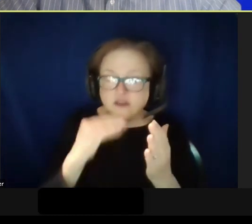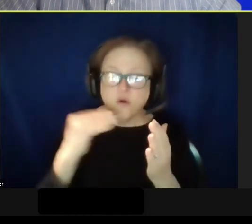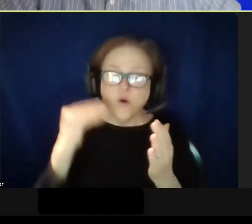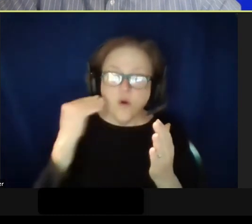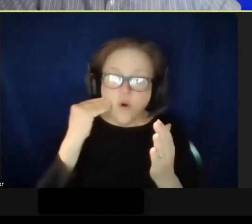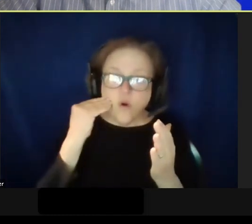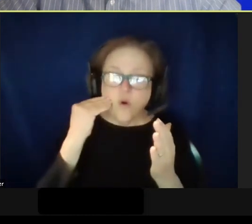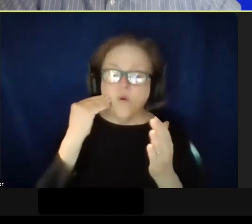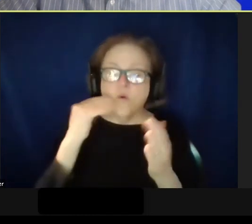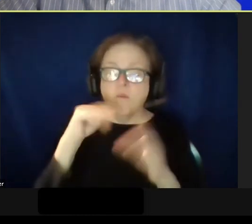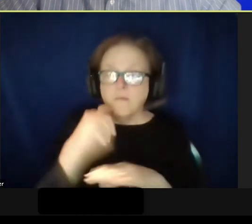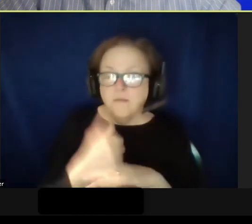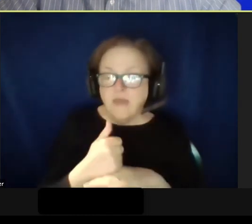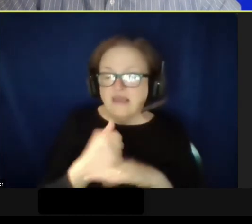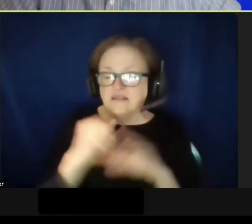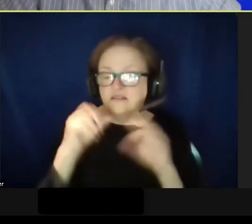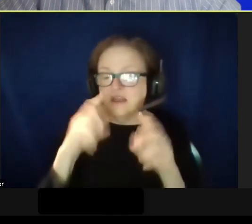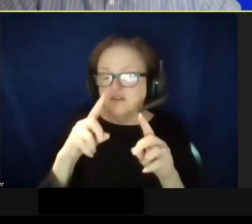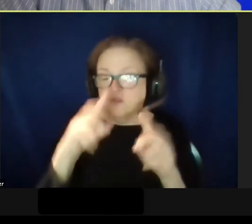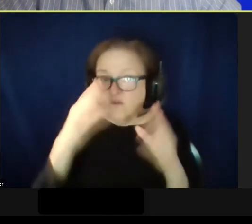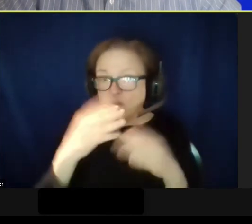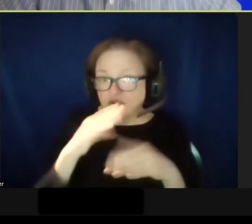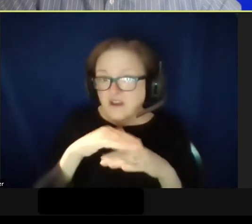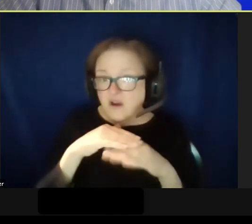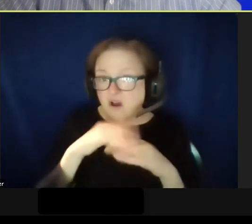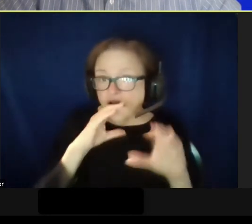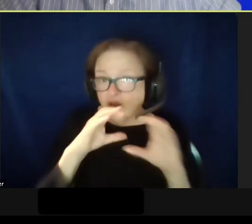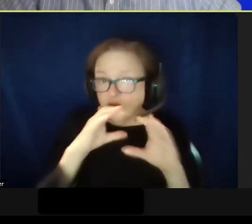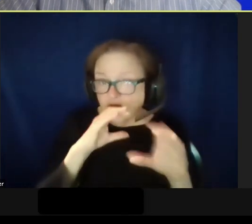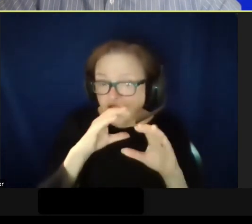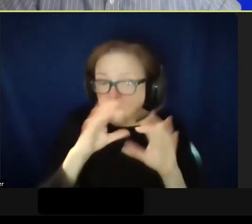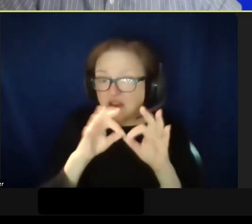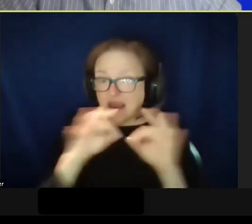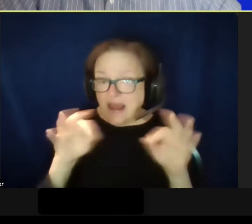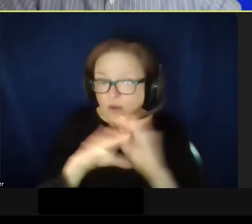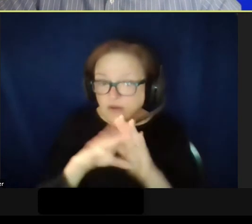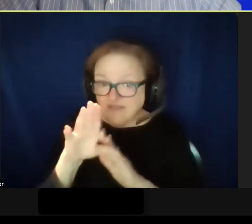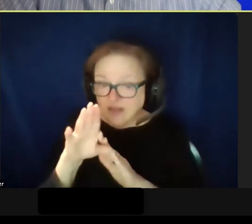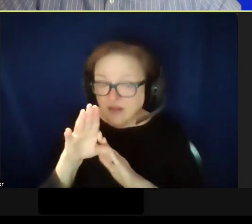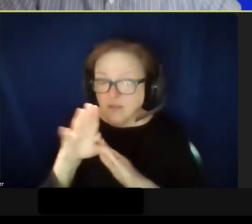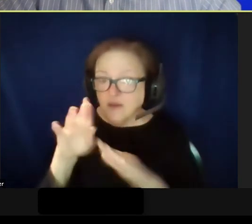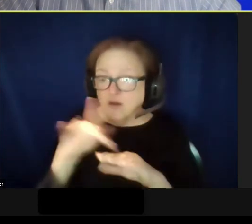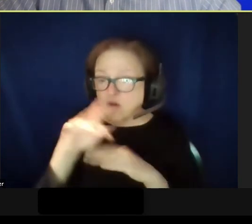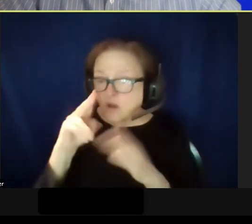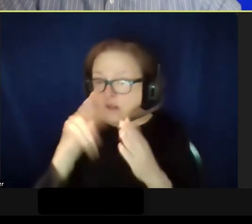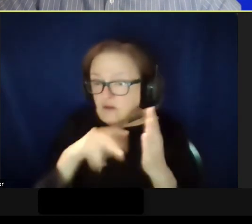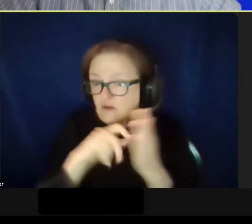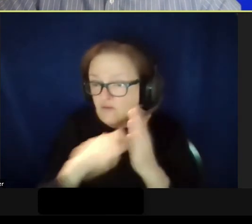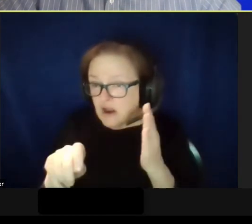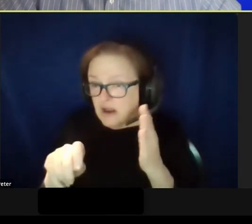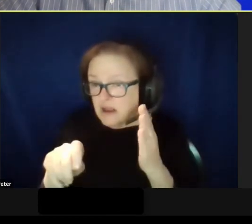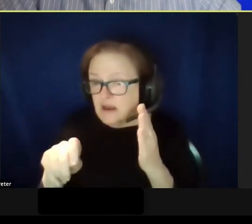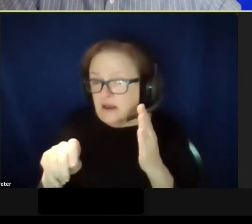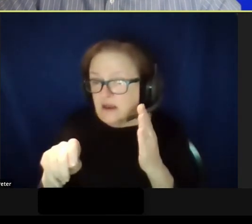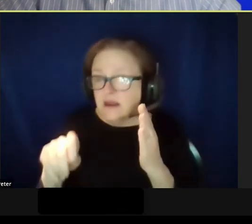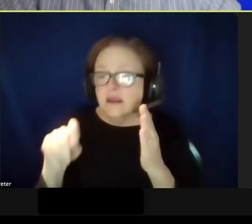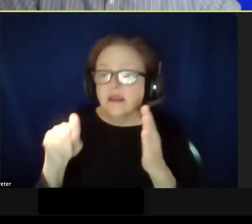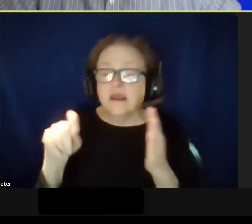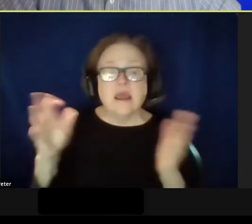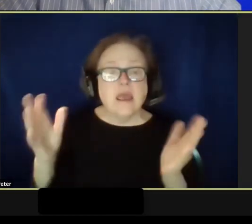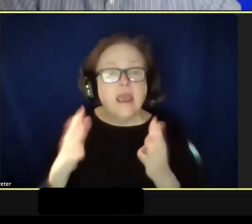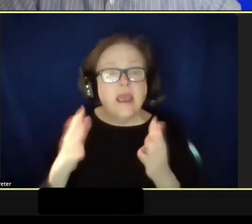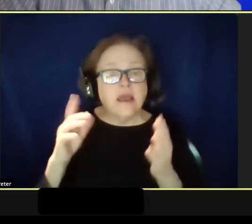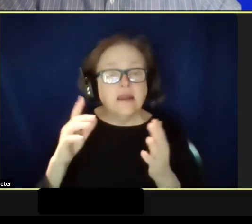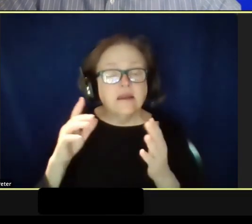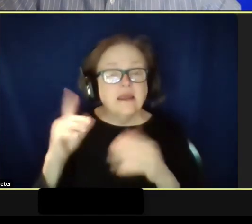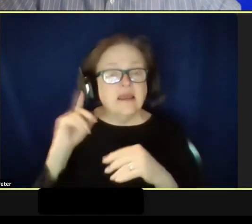education focusing on communication, language development, early literacy, and bridging Deaf and hearing experiences